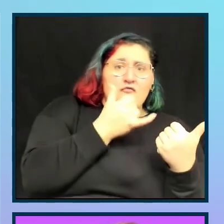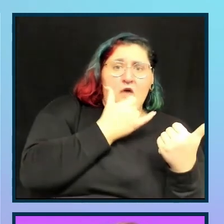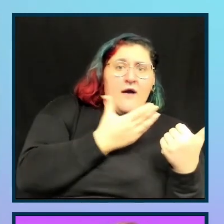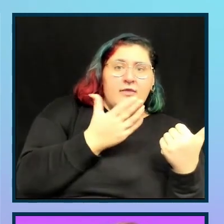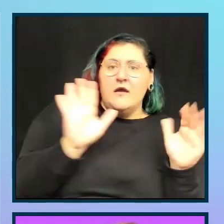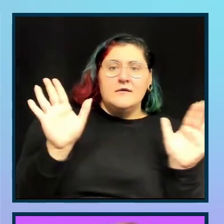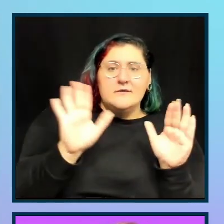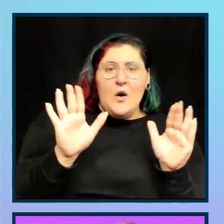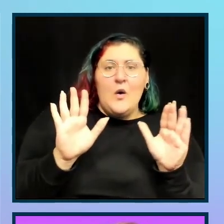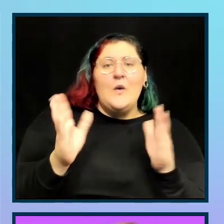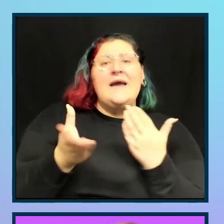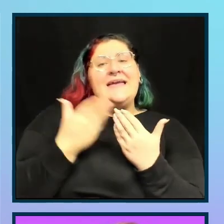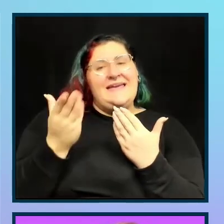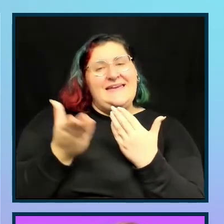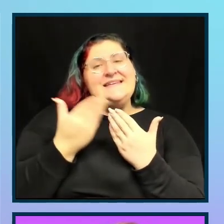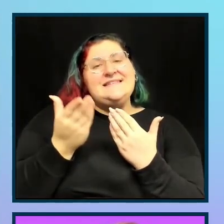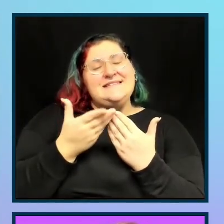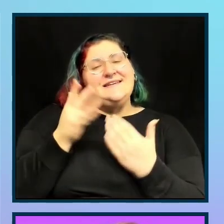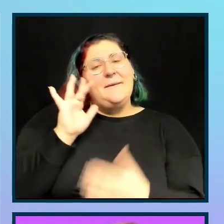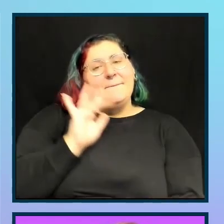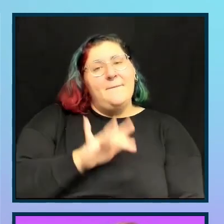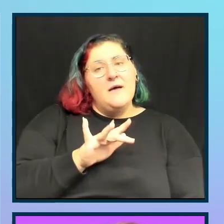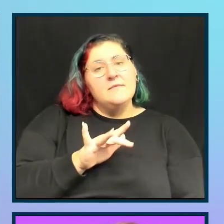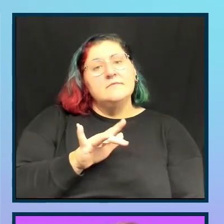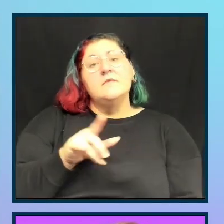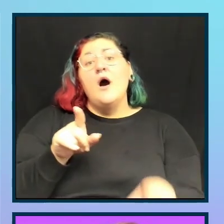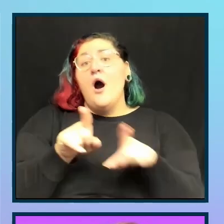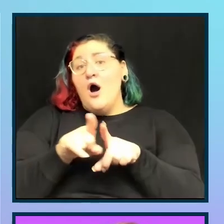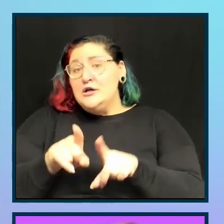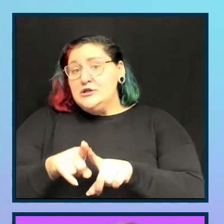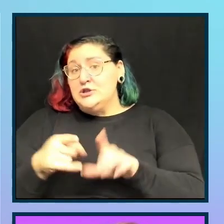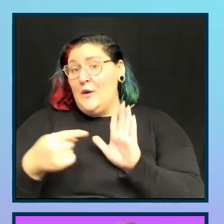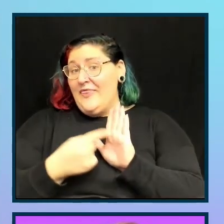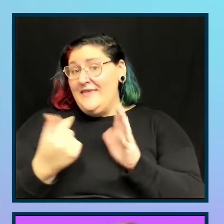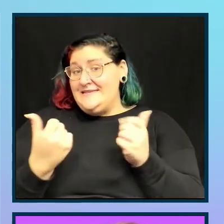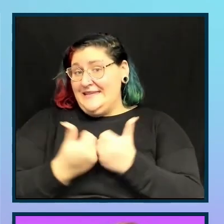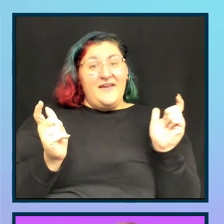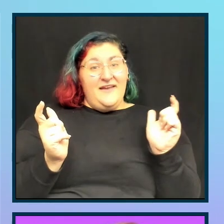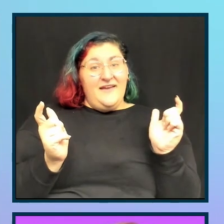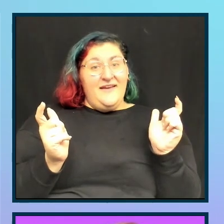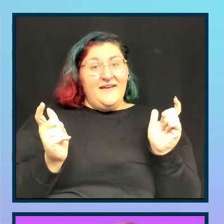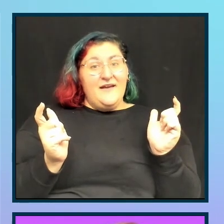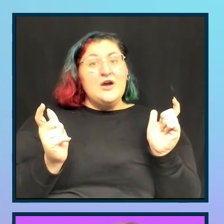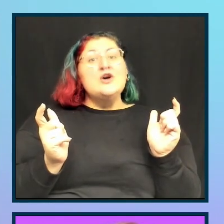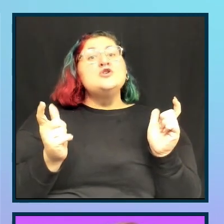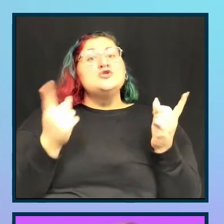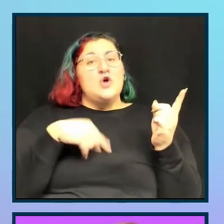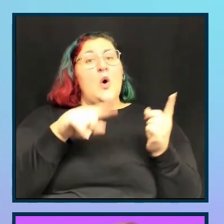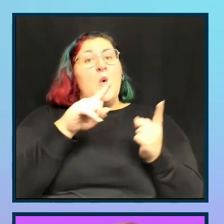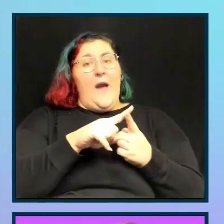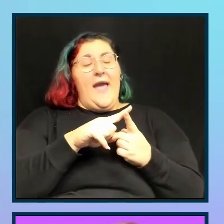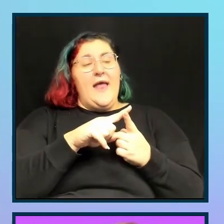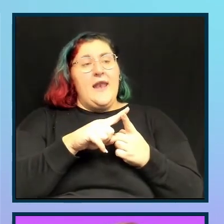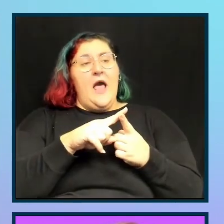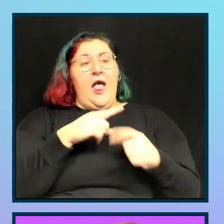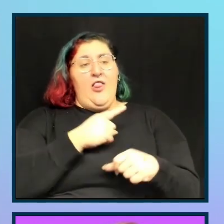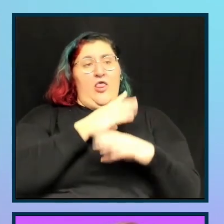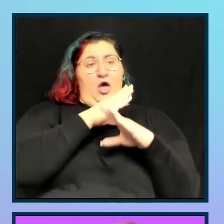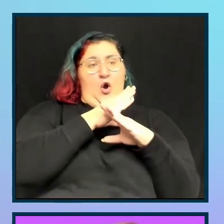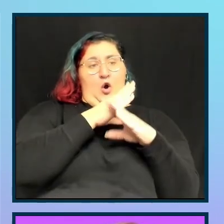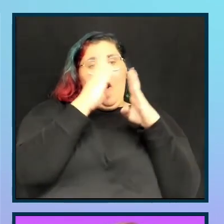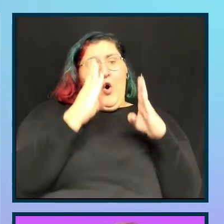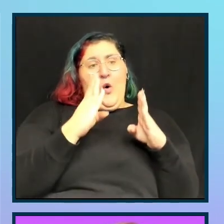designing a website, and you're thinking about fonts and things like that and readability. Language as well. Young